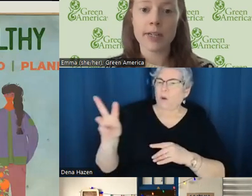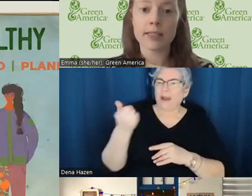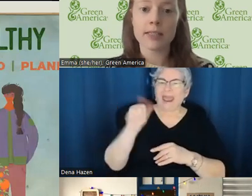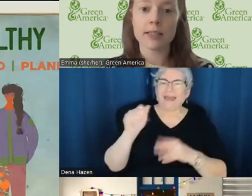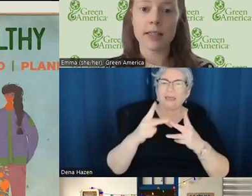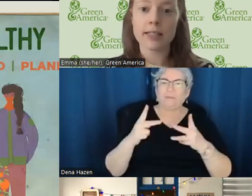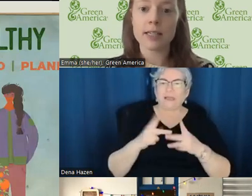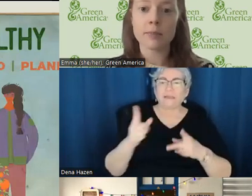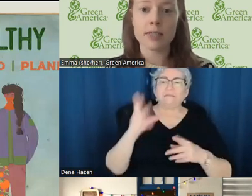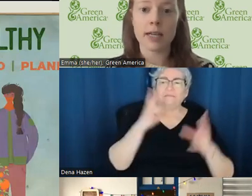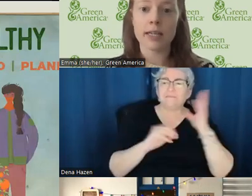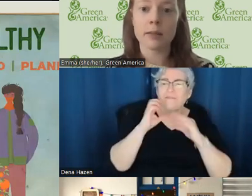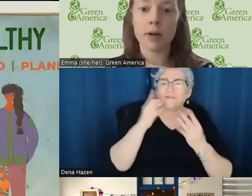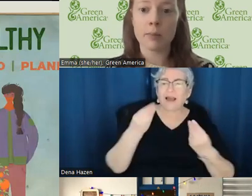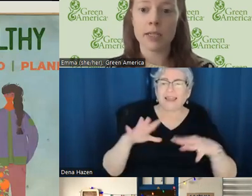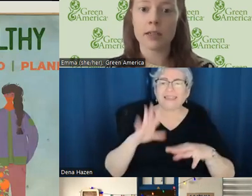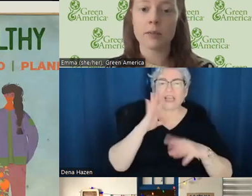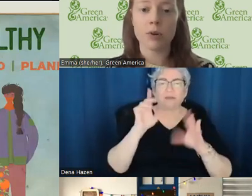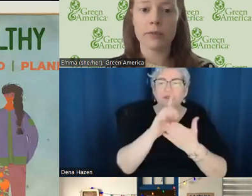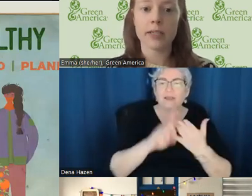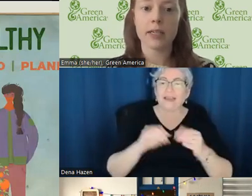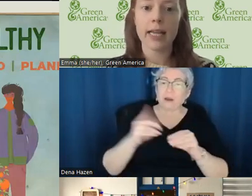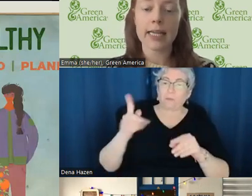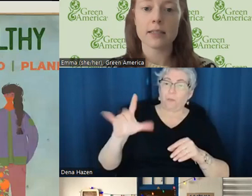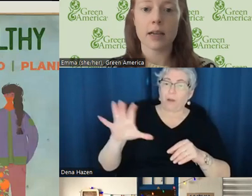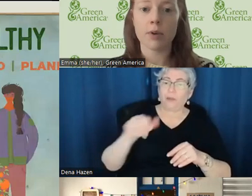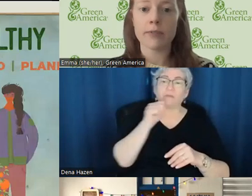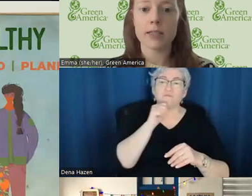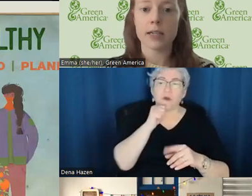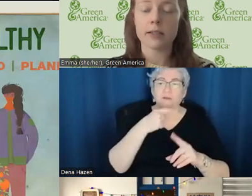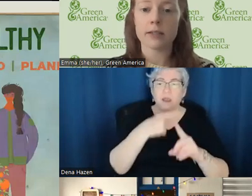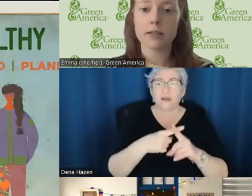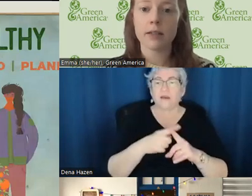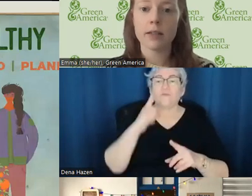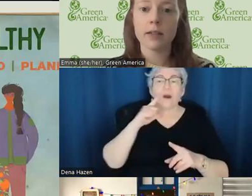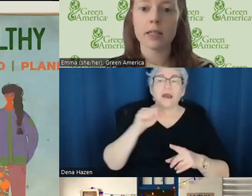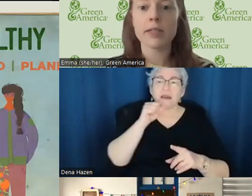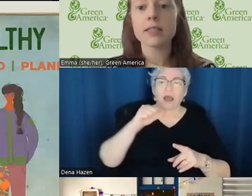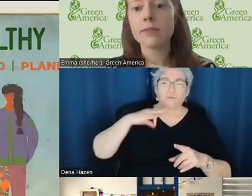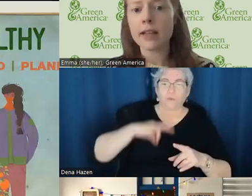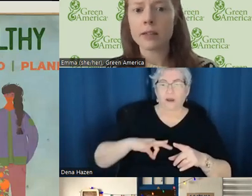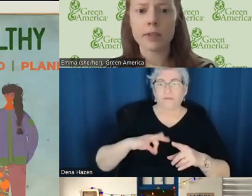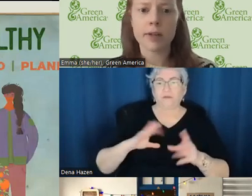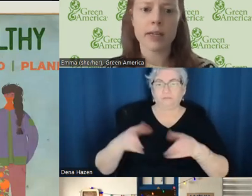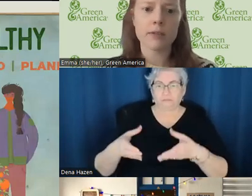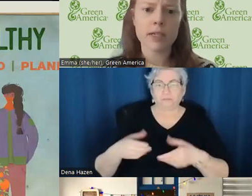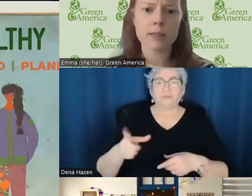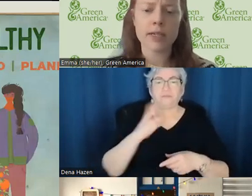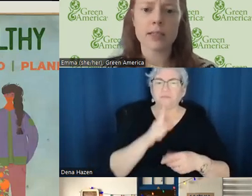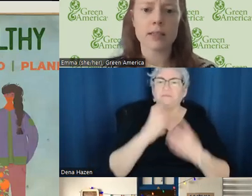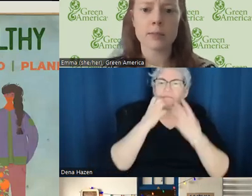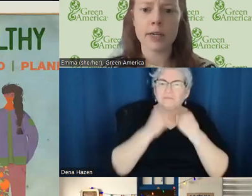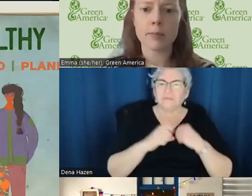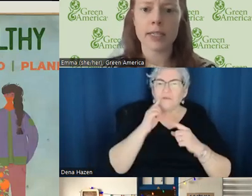is experienced in landscape design in the public, private, and nonprofit sectors. He places value in creating